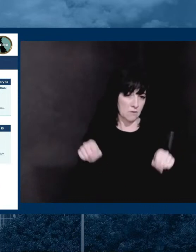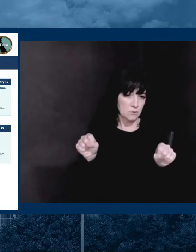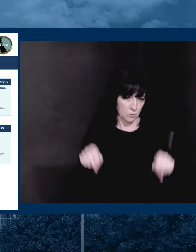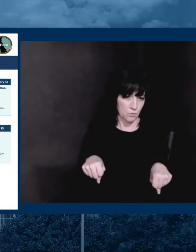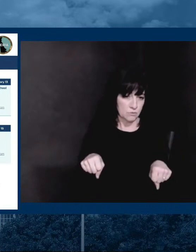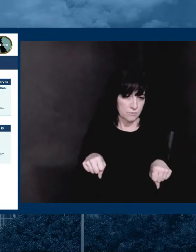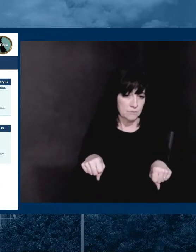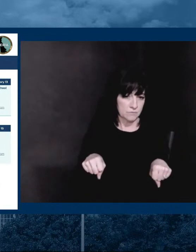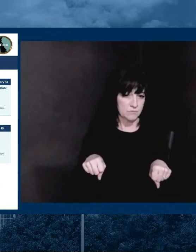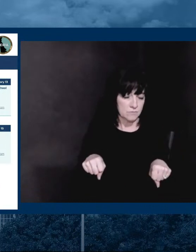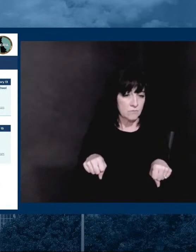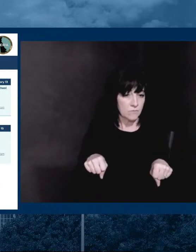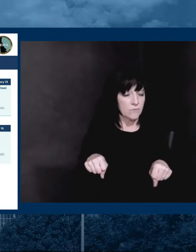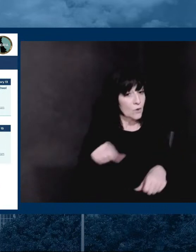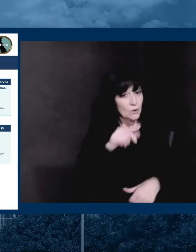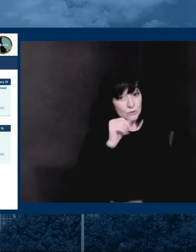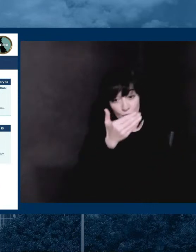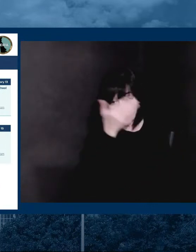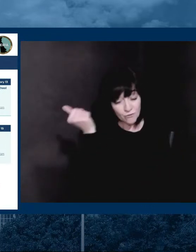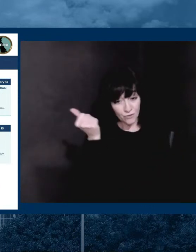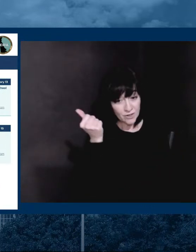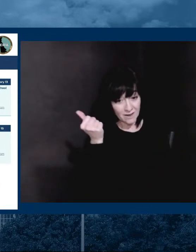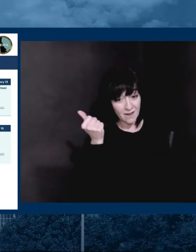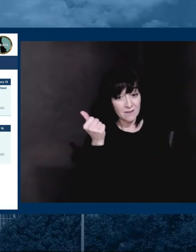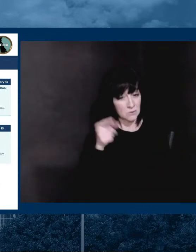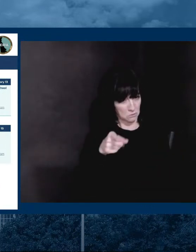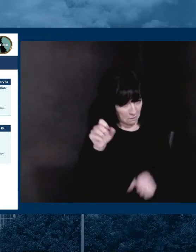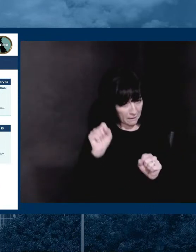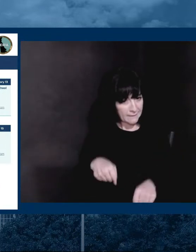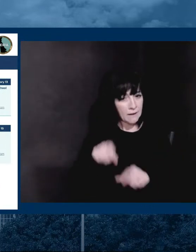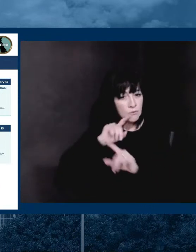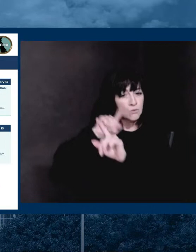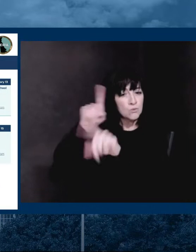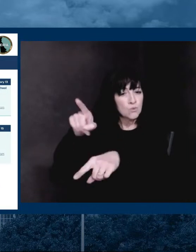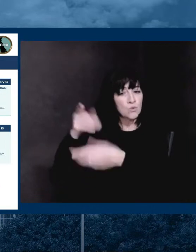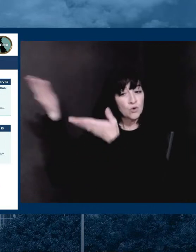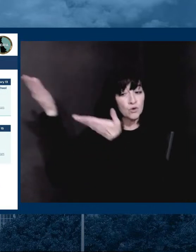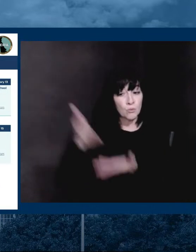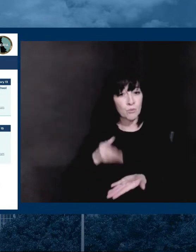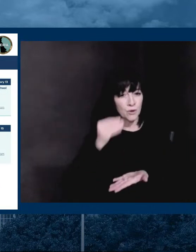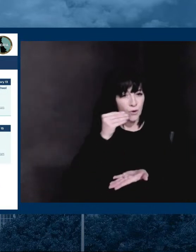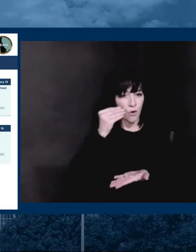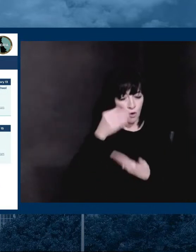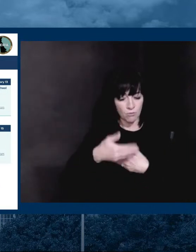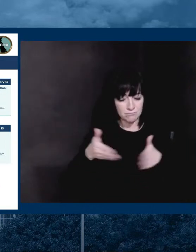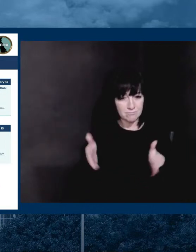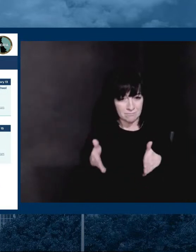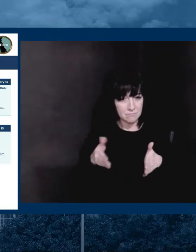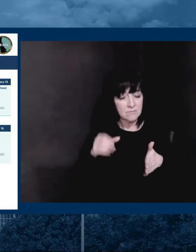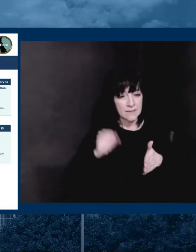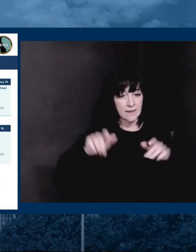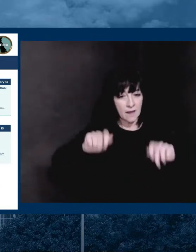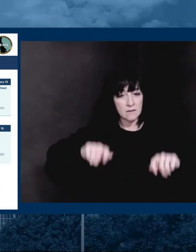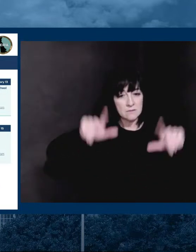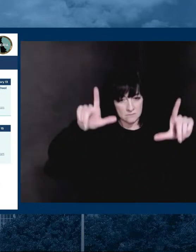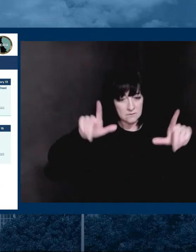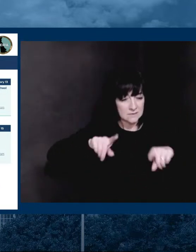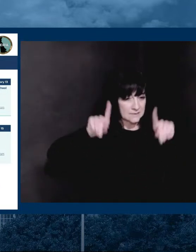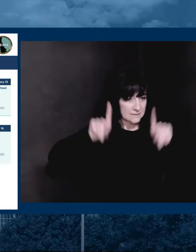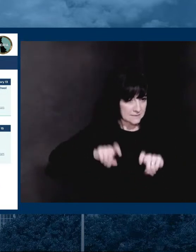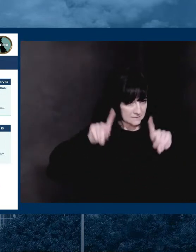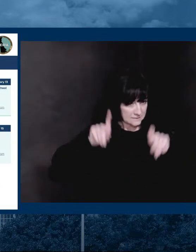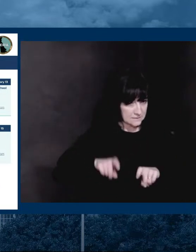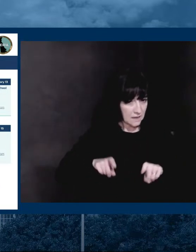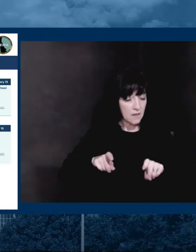the state. And do not forget the at-home option as well. So this is great if you're able to schedule it. We've used this with the teachers. We've used it with